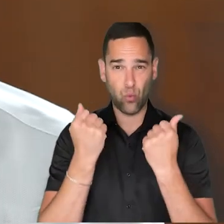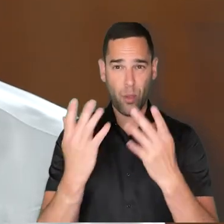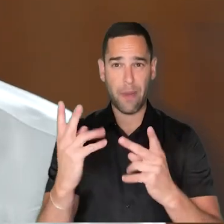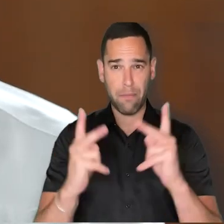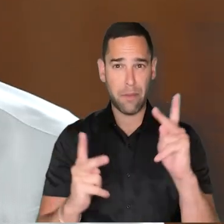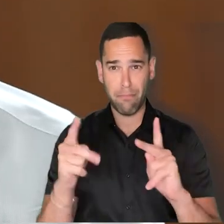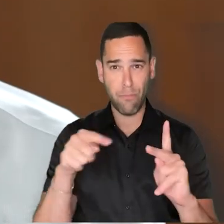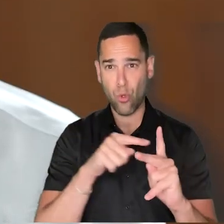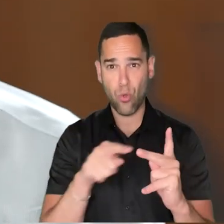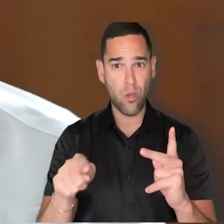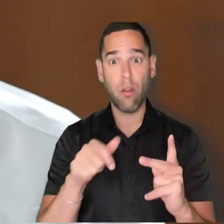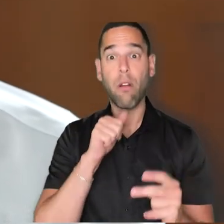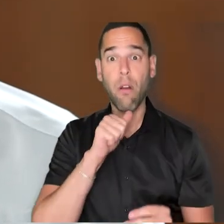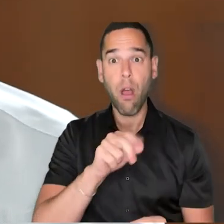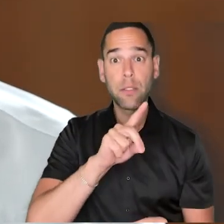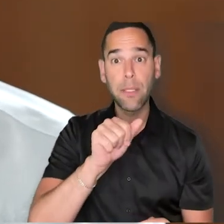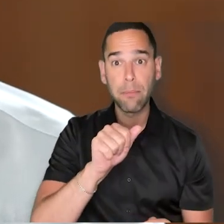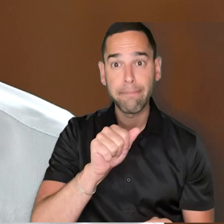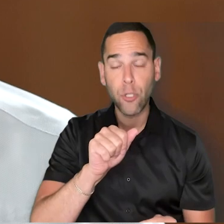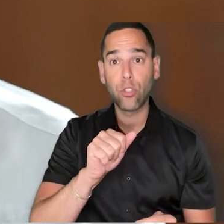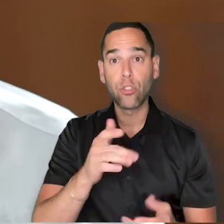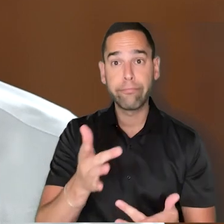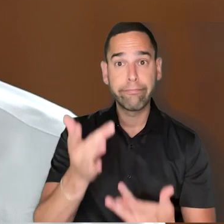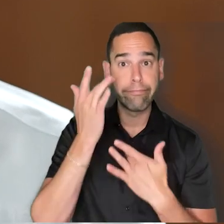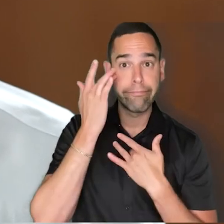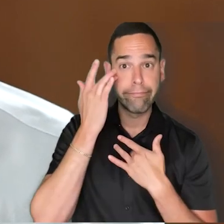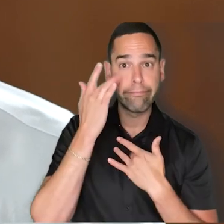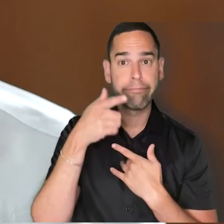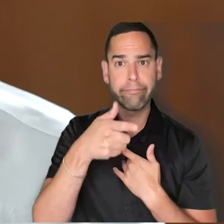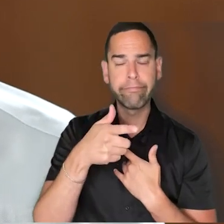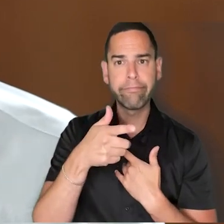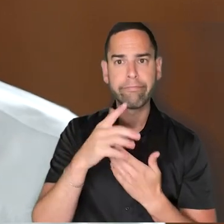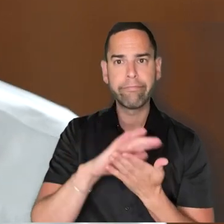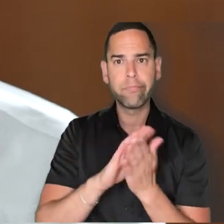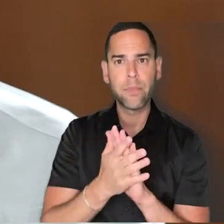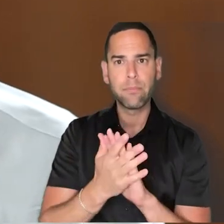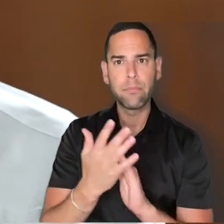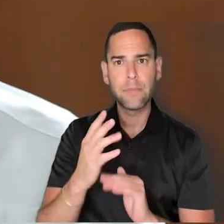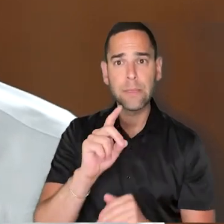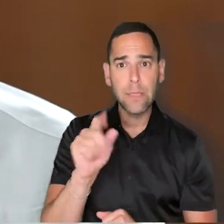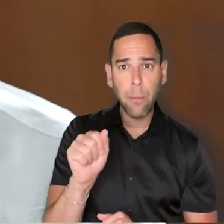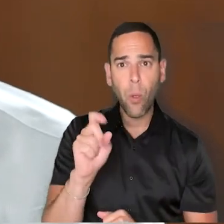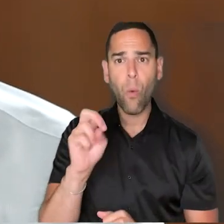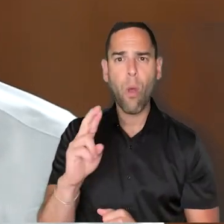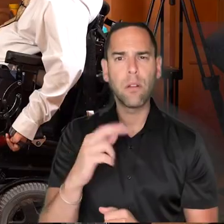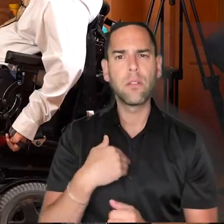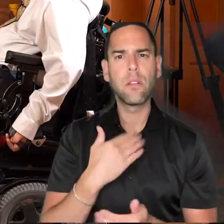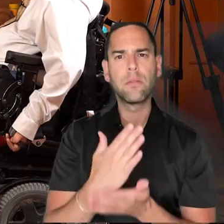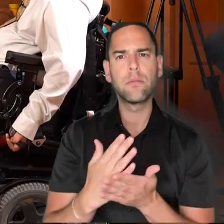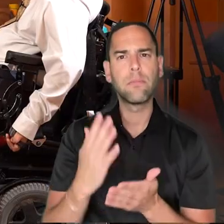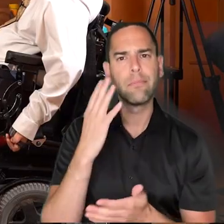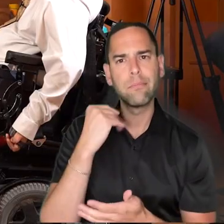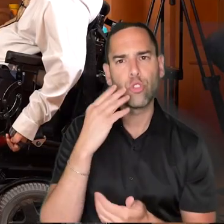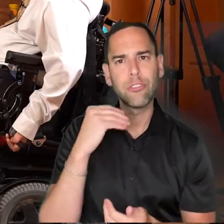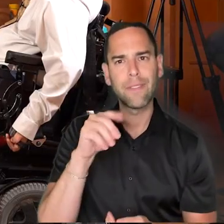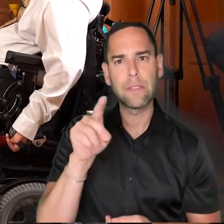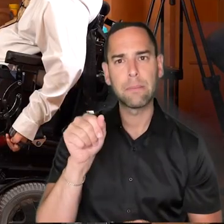people that were not disabled initially got to some extent experienced